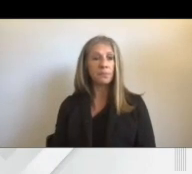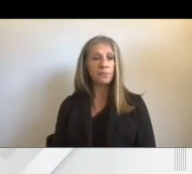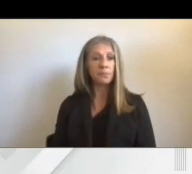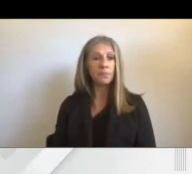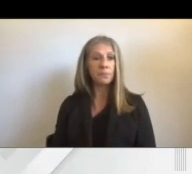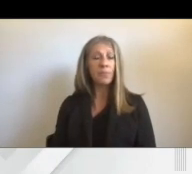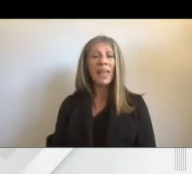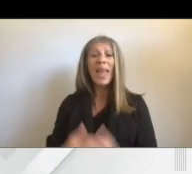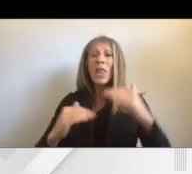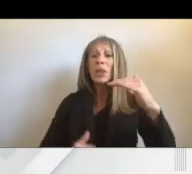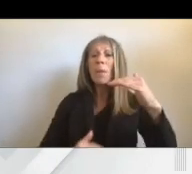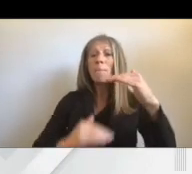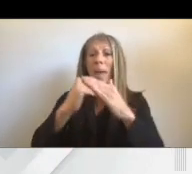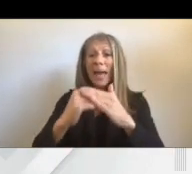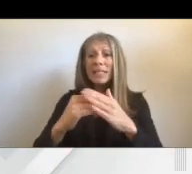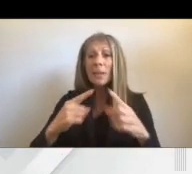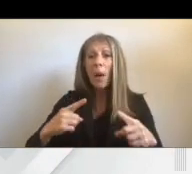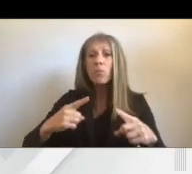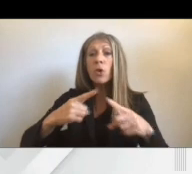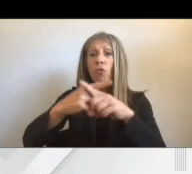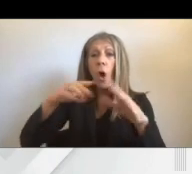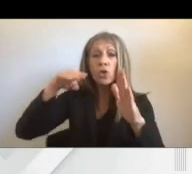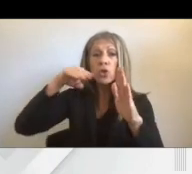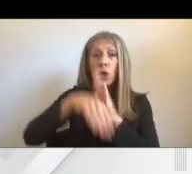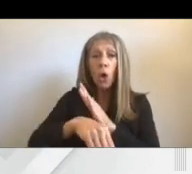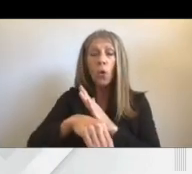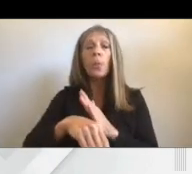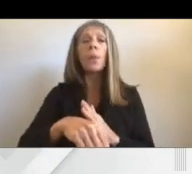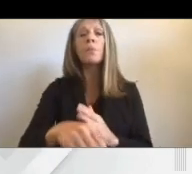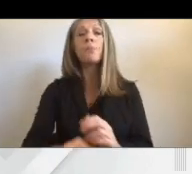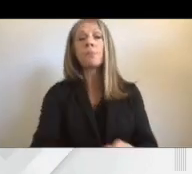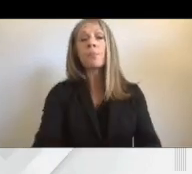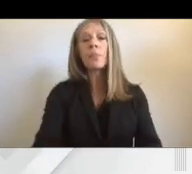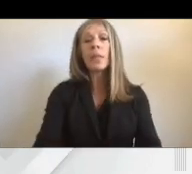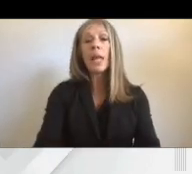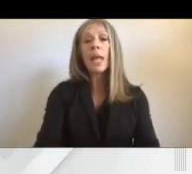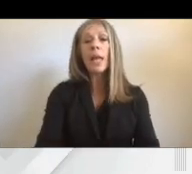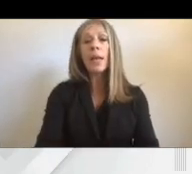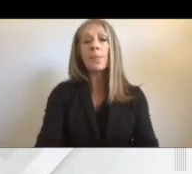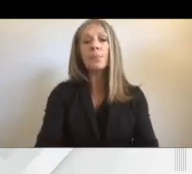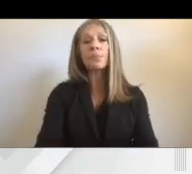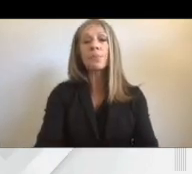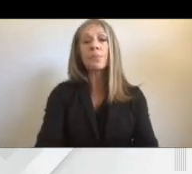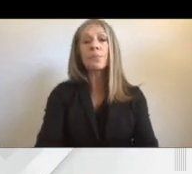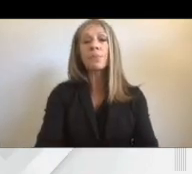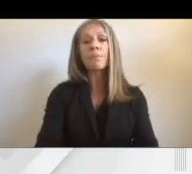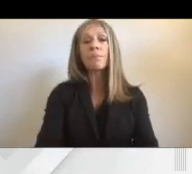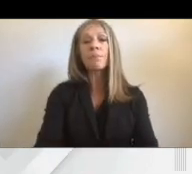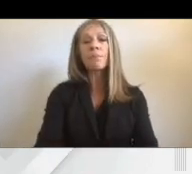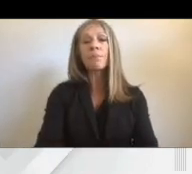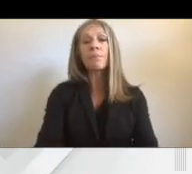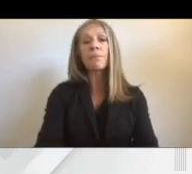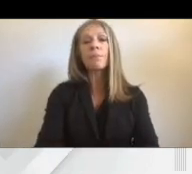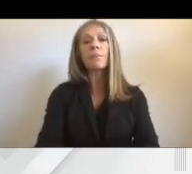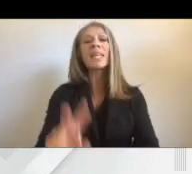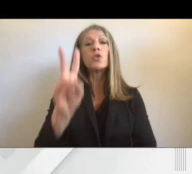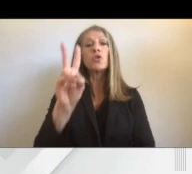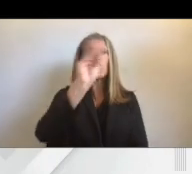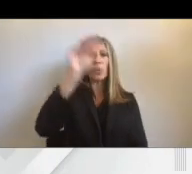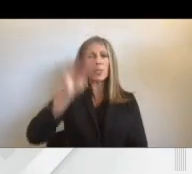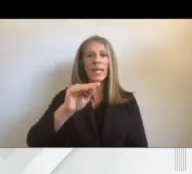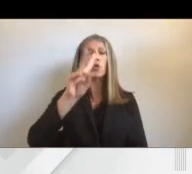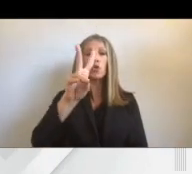The maximum cross slope of a pedestrian access route not contained within a crosswalk is